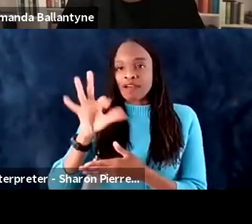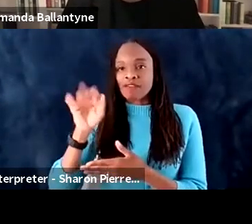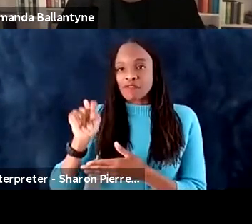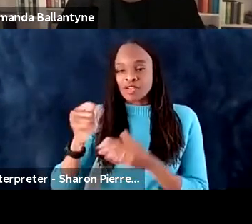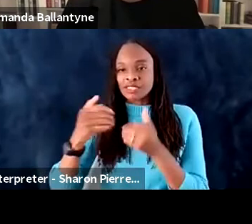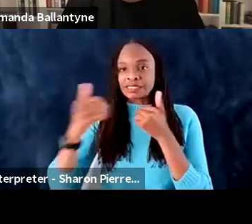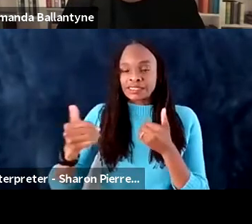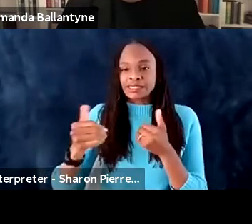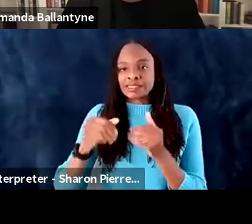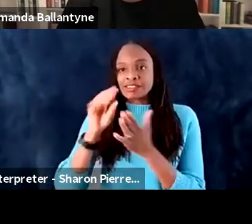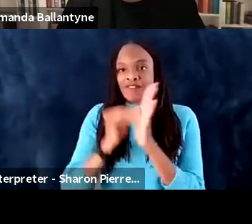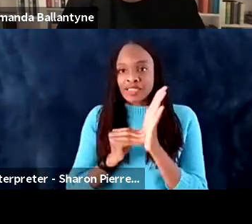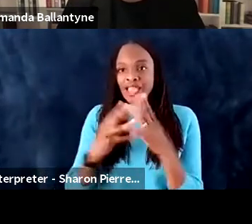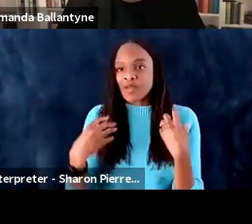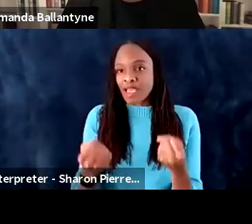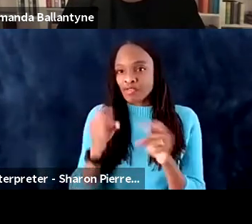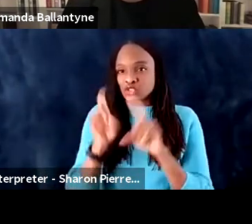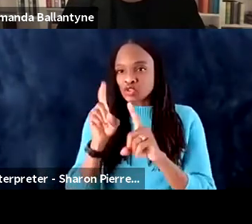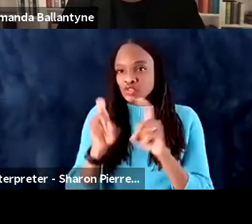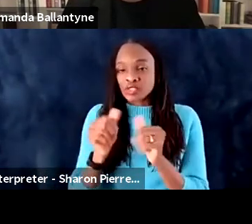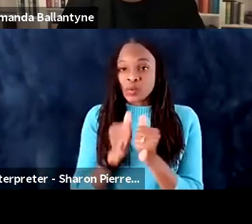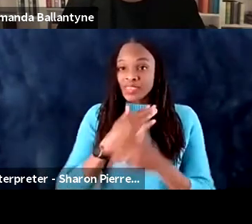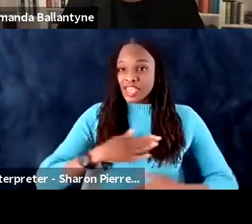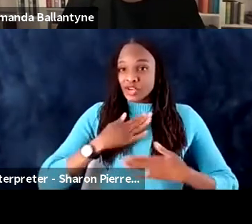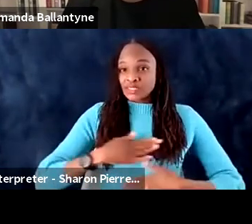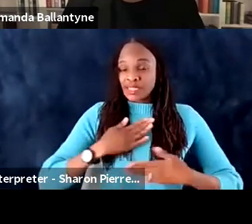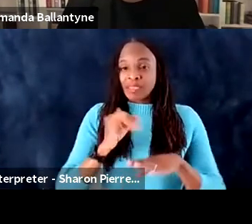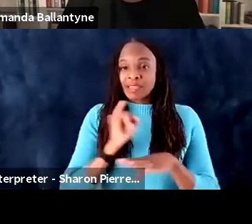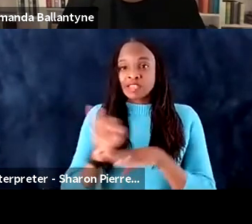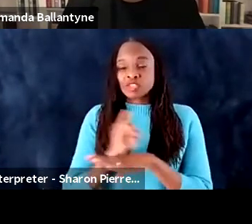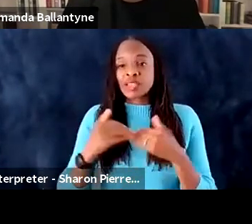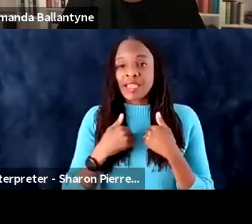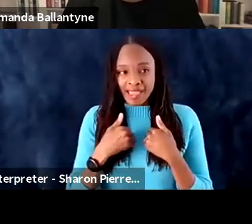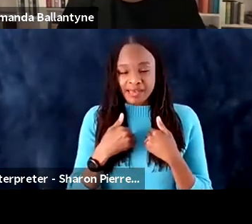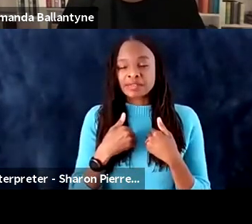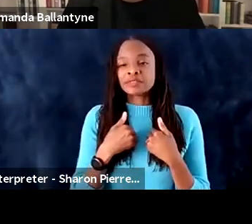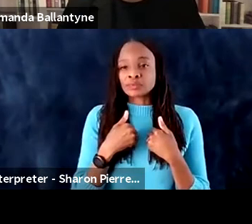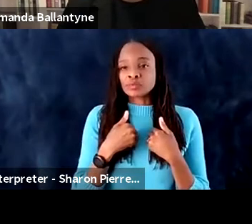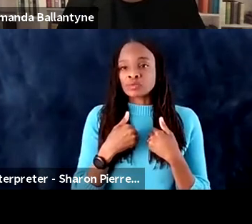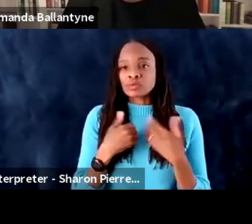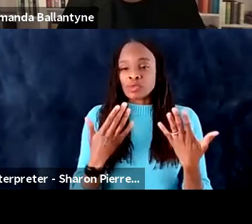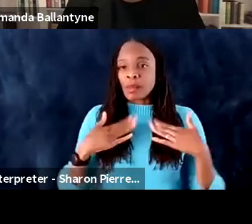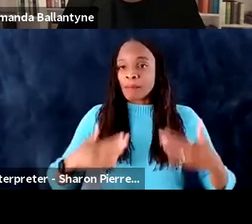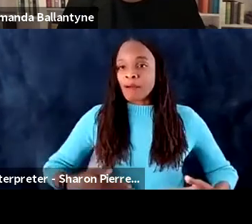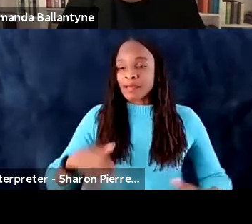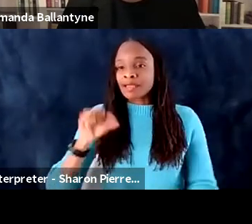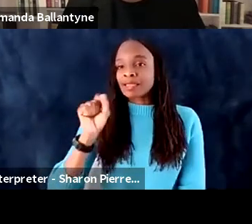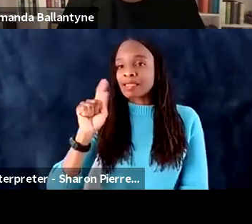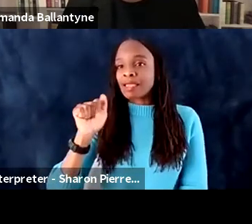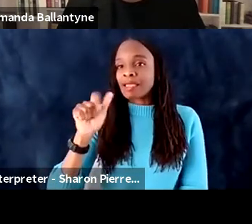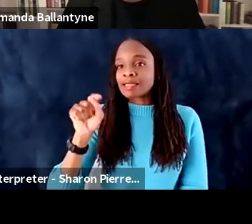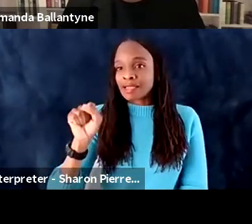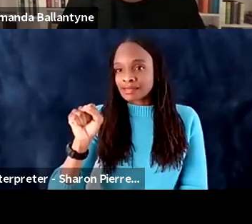surveys. And even in the entertainment industry, there was the body statistics and